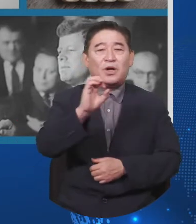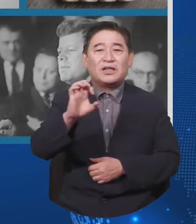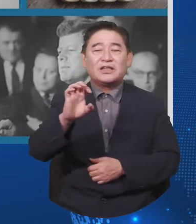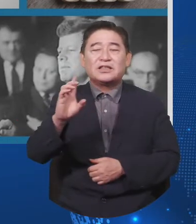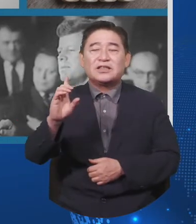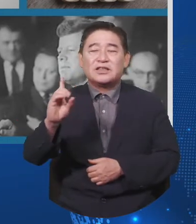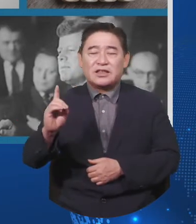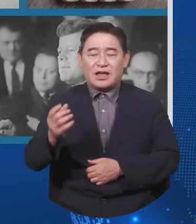OECD.